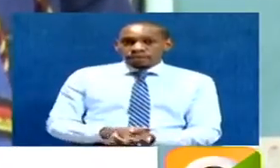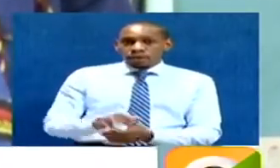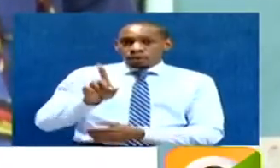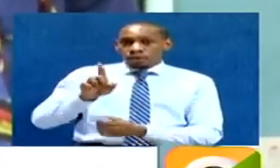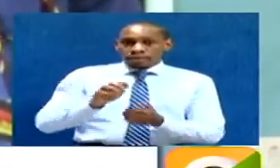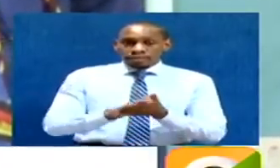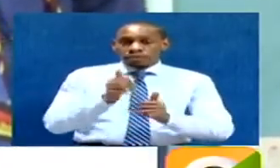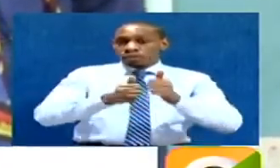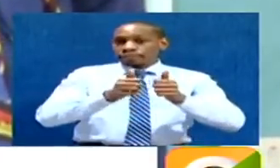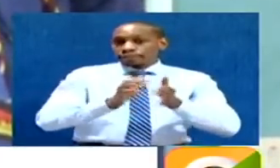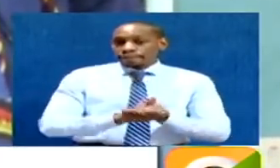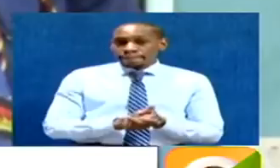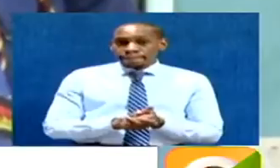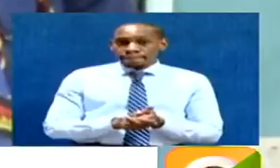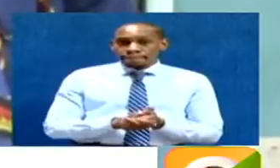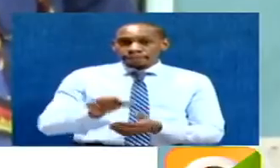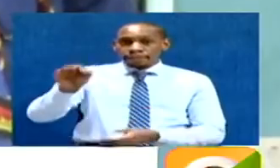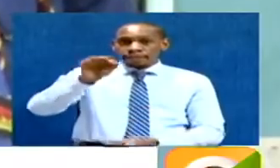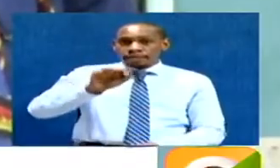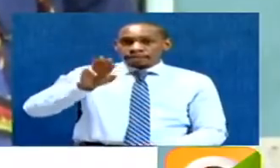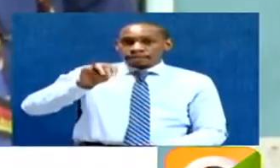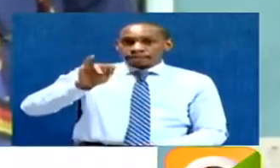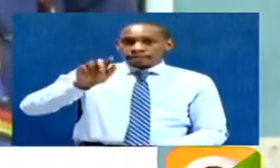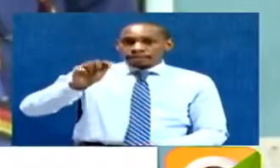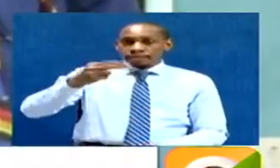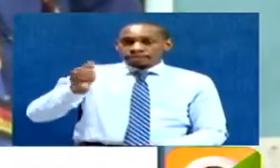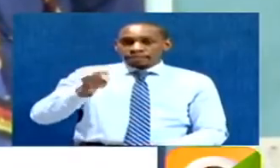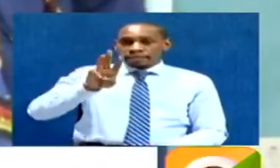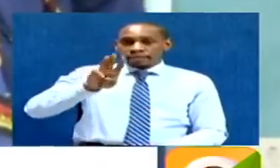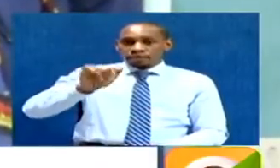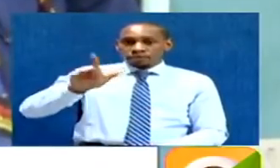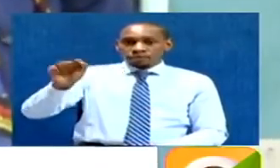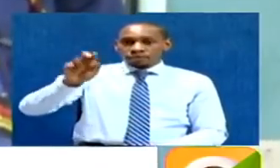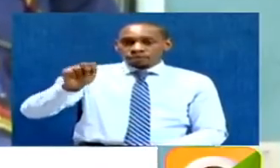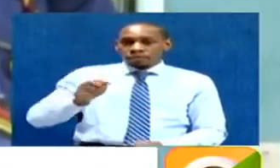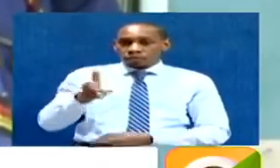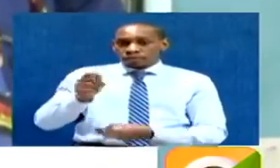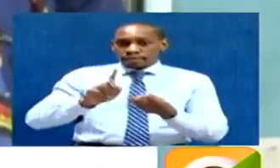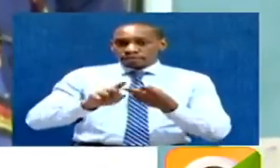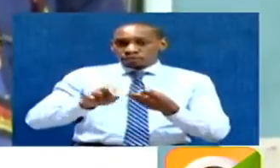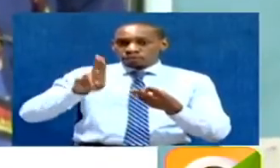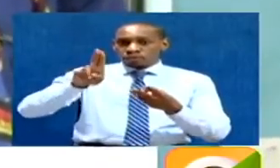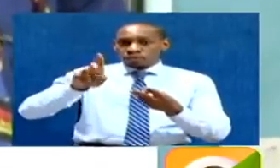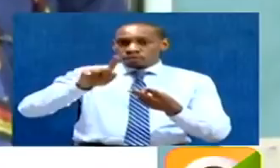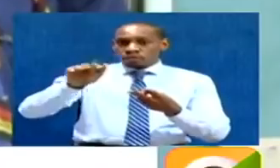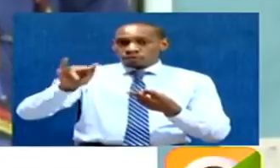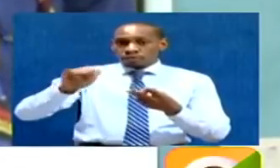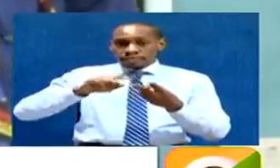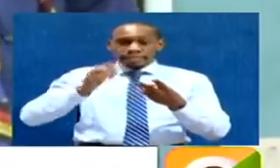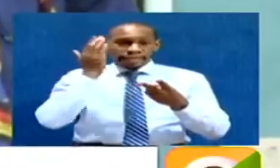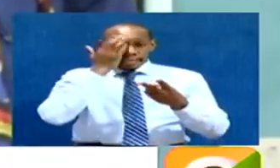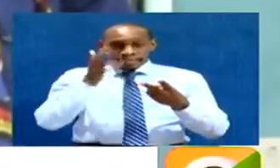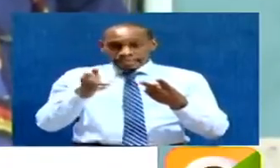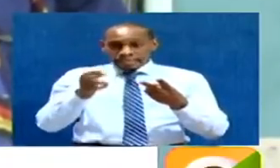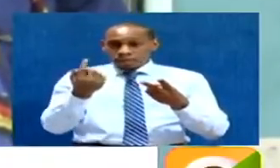Bunduki moja aina ya Smith and Wesson revolver, moja ya Uzi kutoka